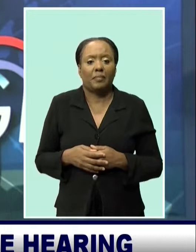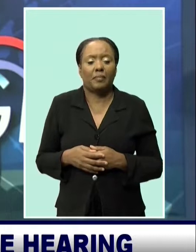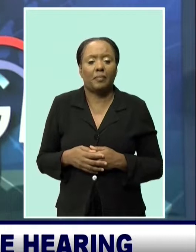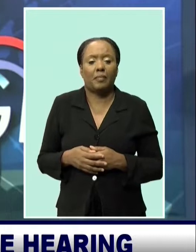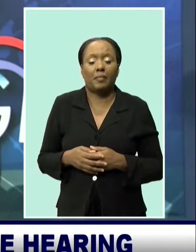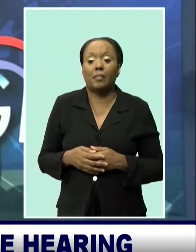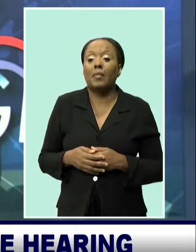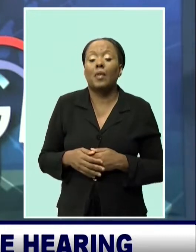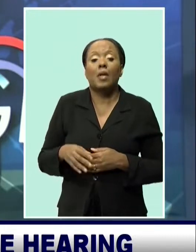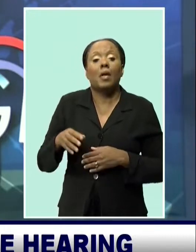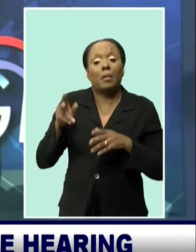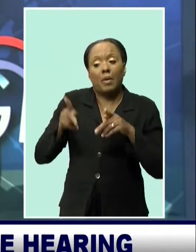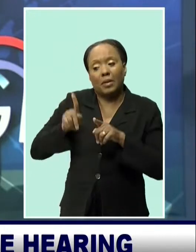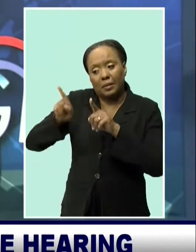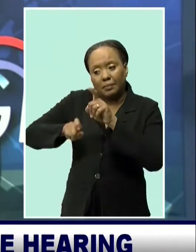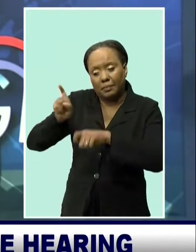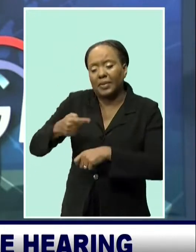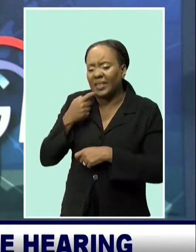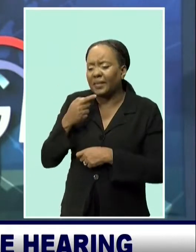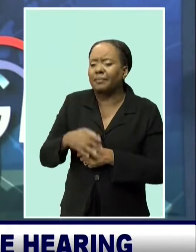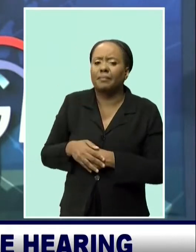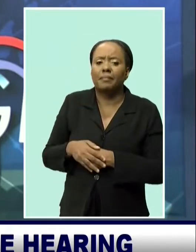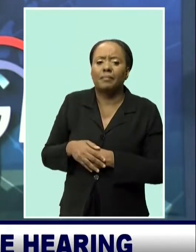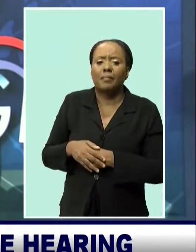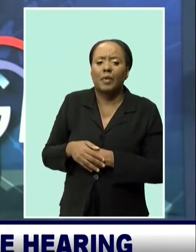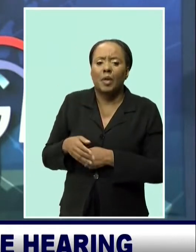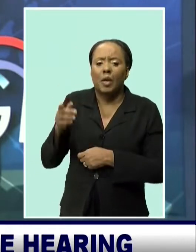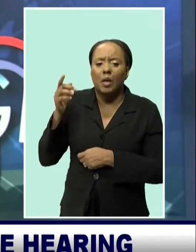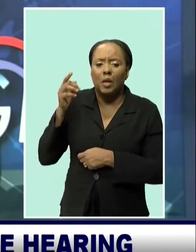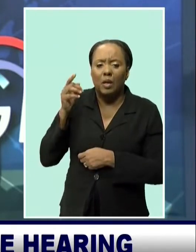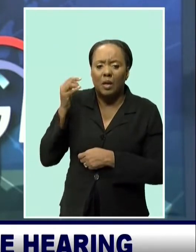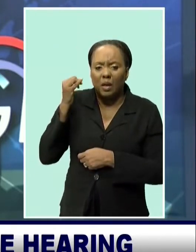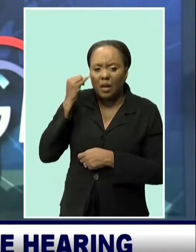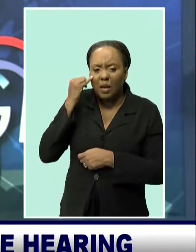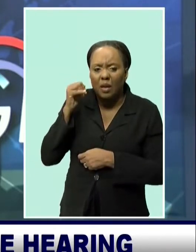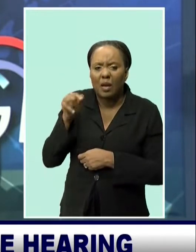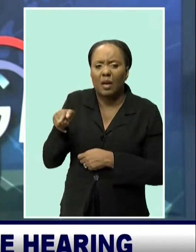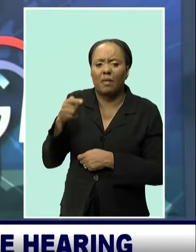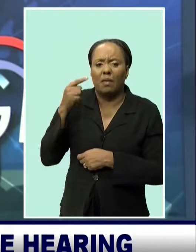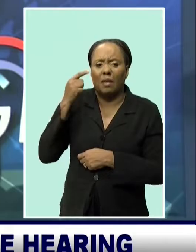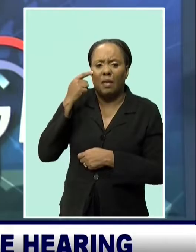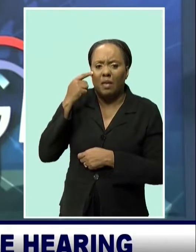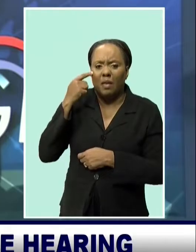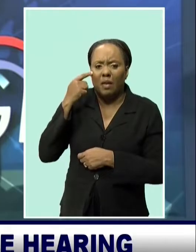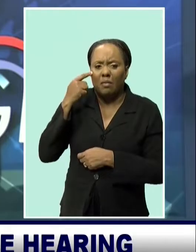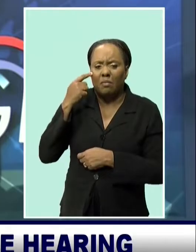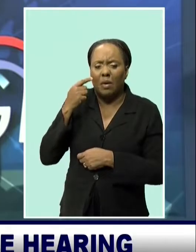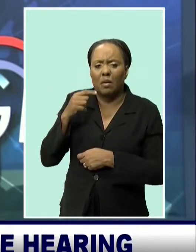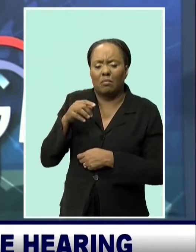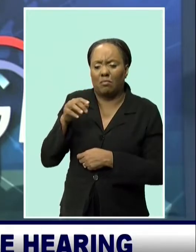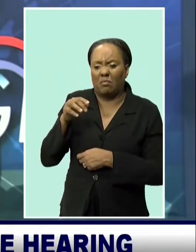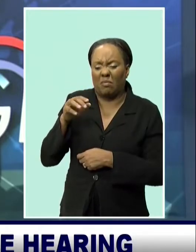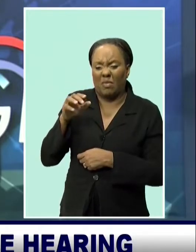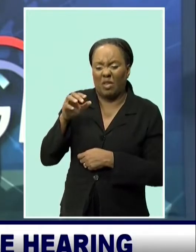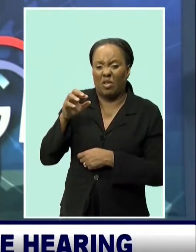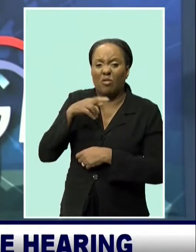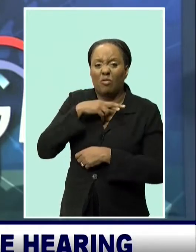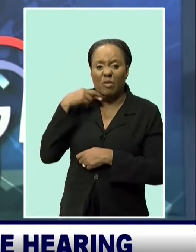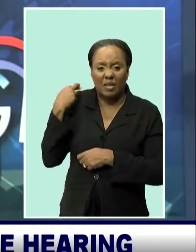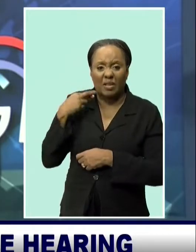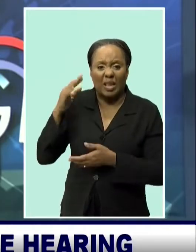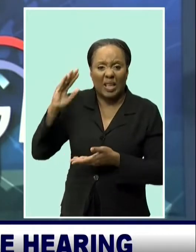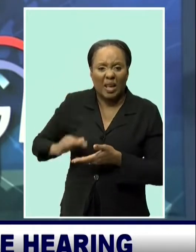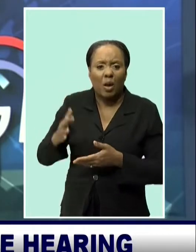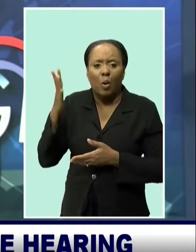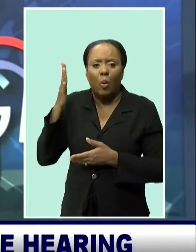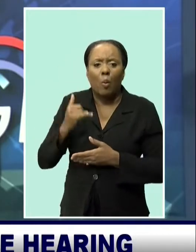Intervener Ricky Went asked if the BLPC's country risk is falling and it has an excellent track record, why then is the risk spread between the